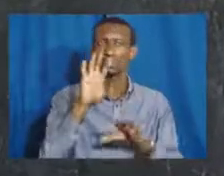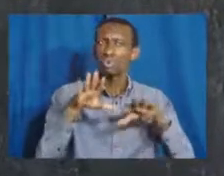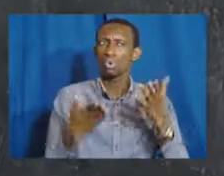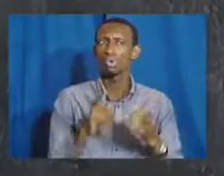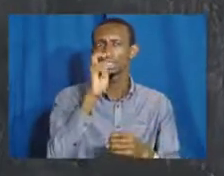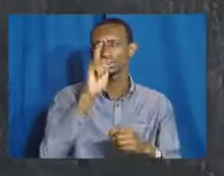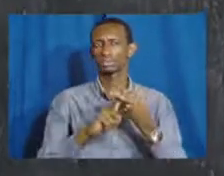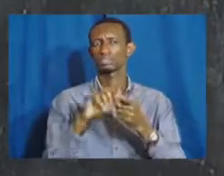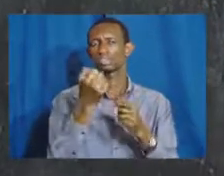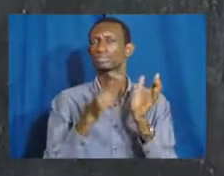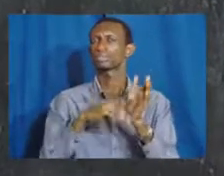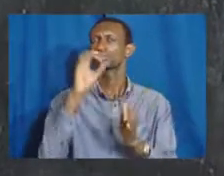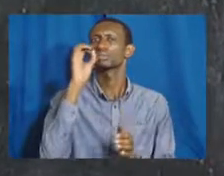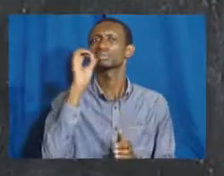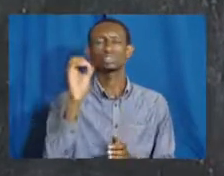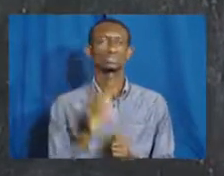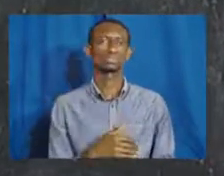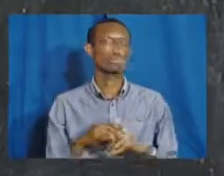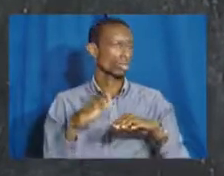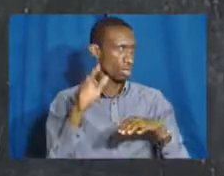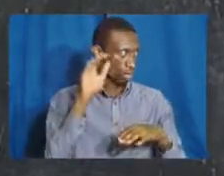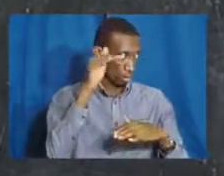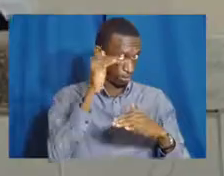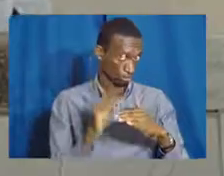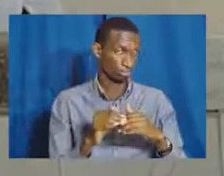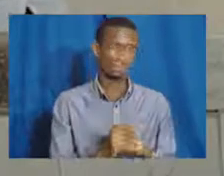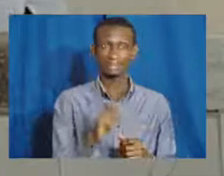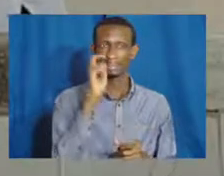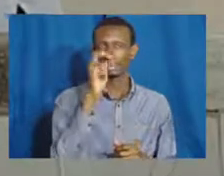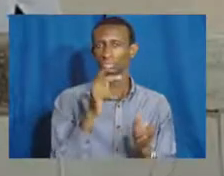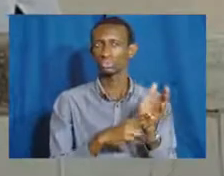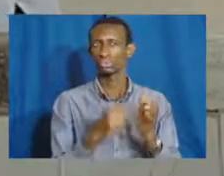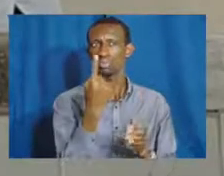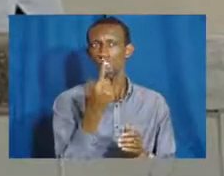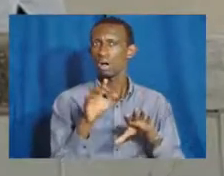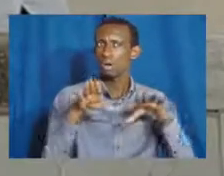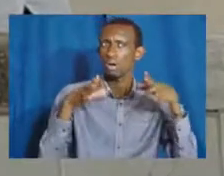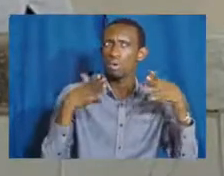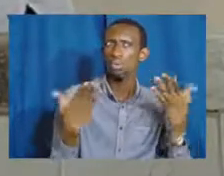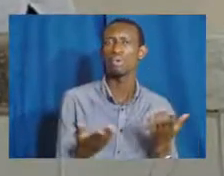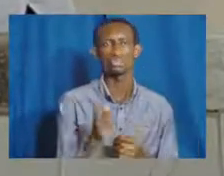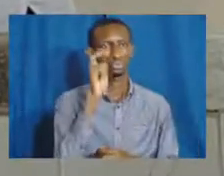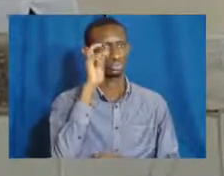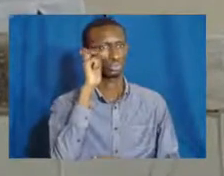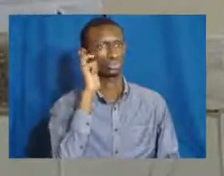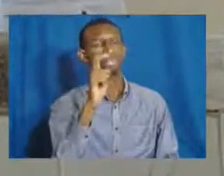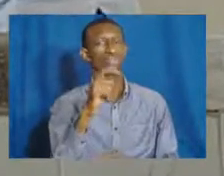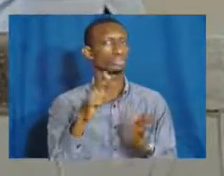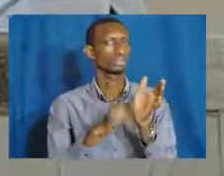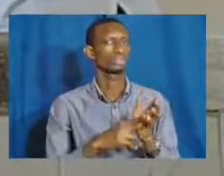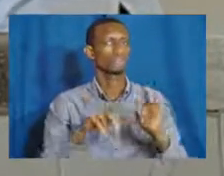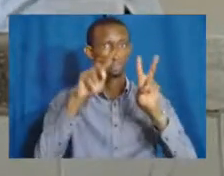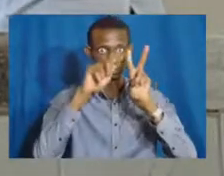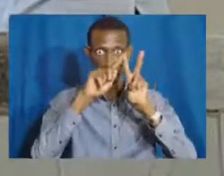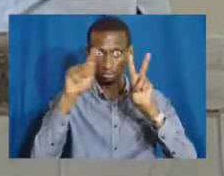And here, x is equal to 1, or x equals square root of 2, and